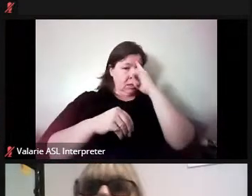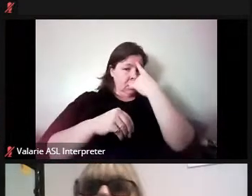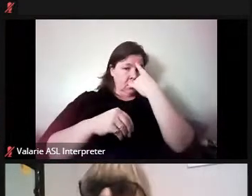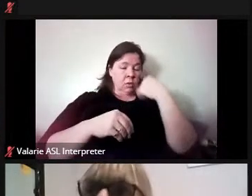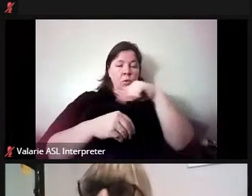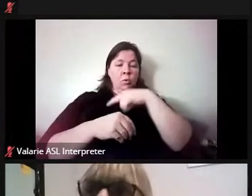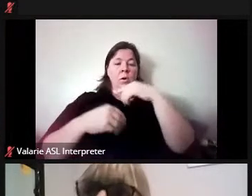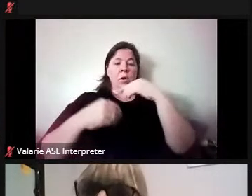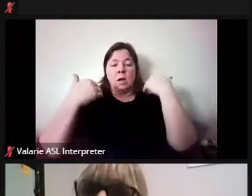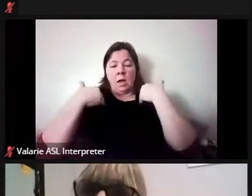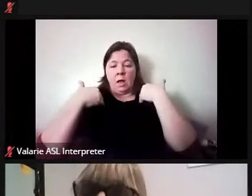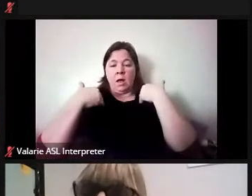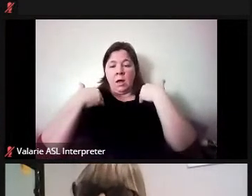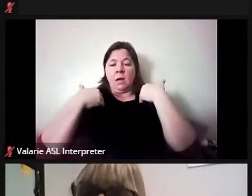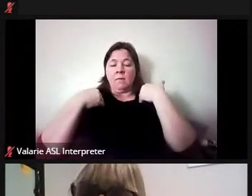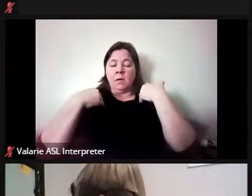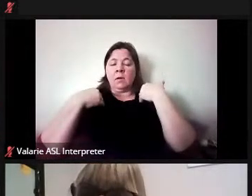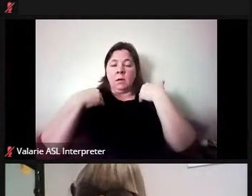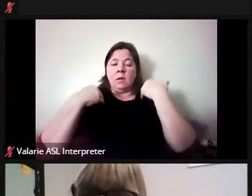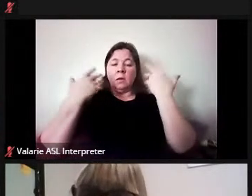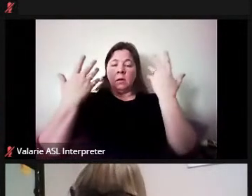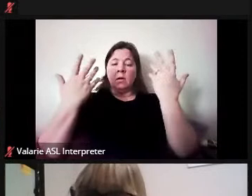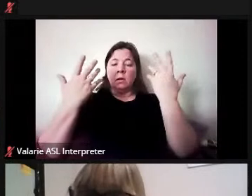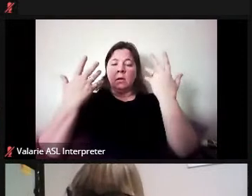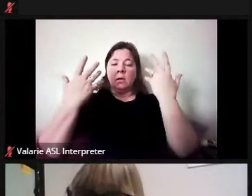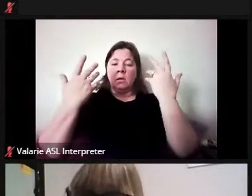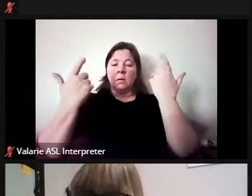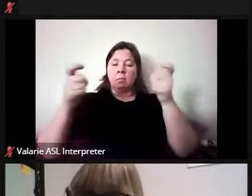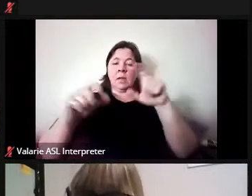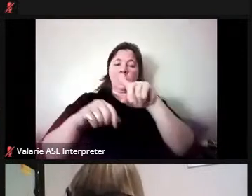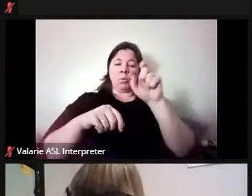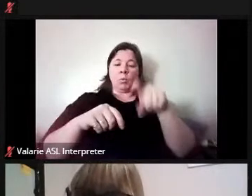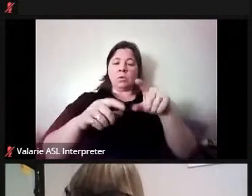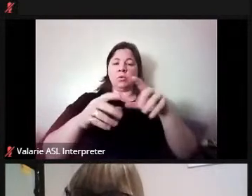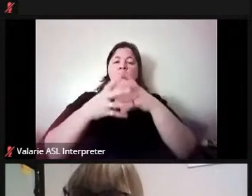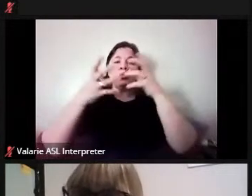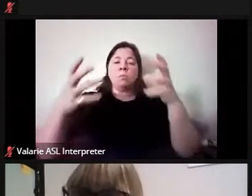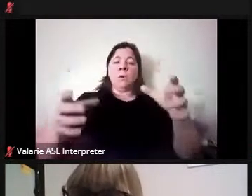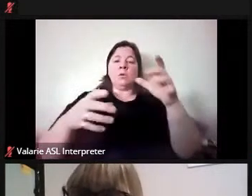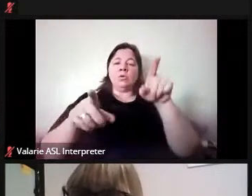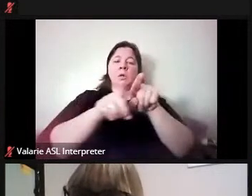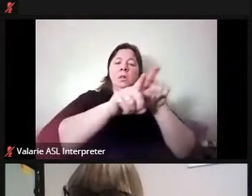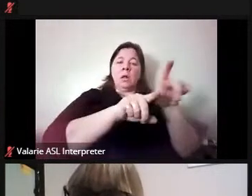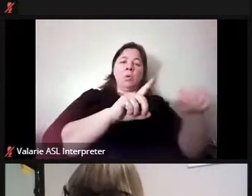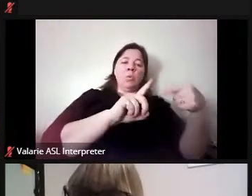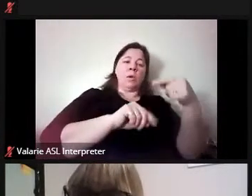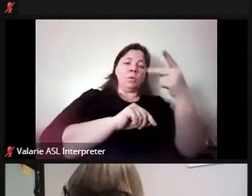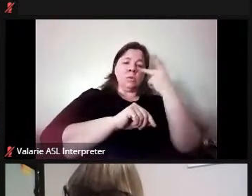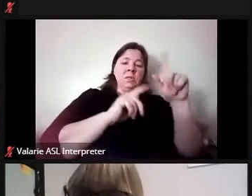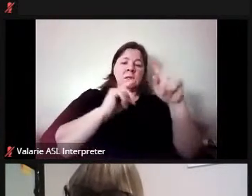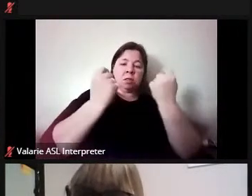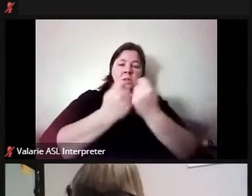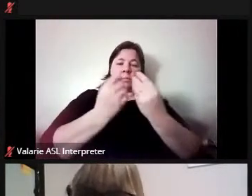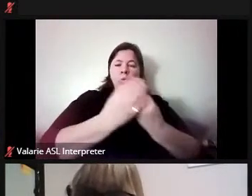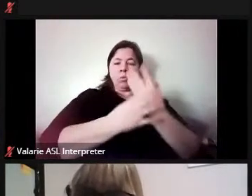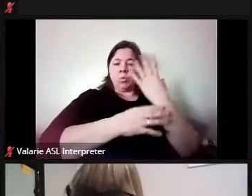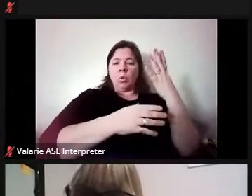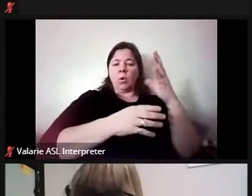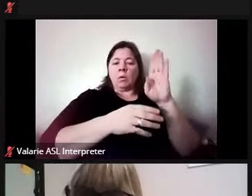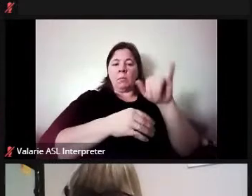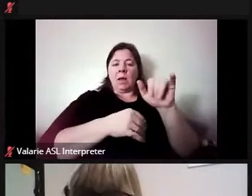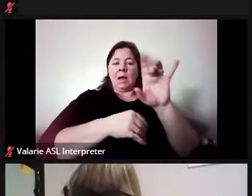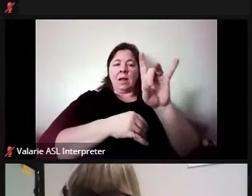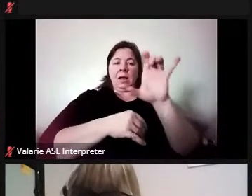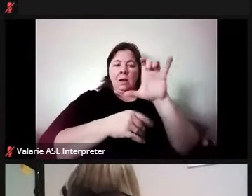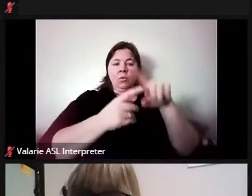having that in our team, and so the duplication is too much. Like when you see your team growing by almost